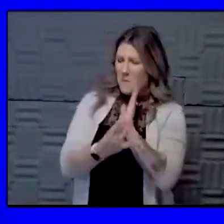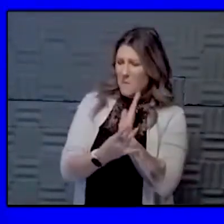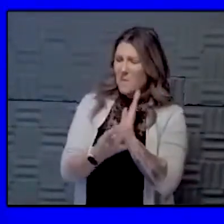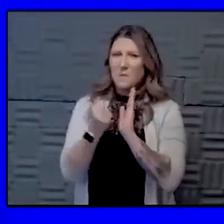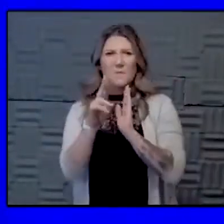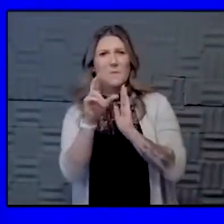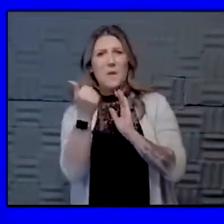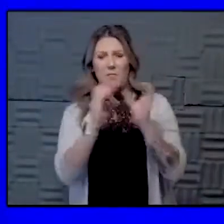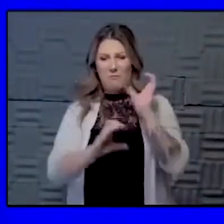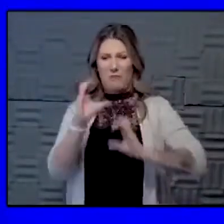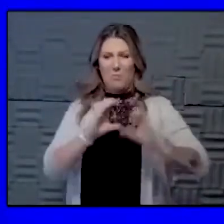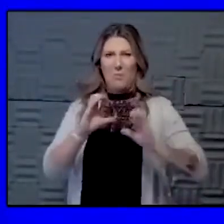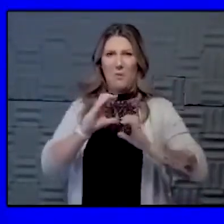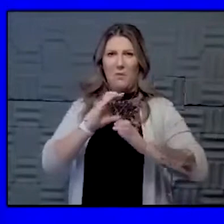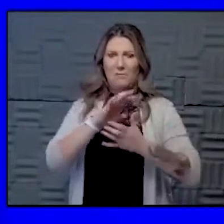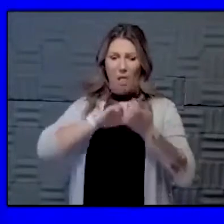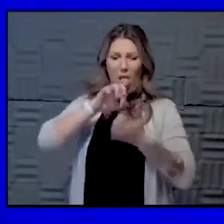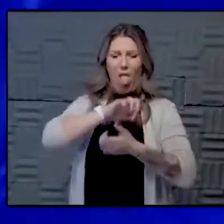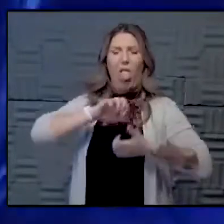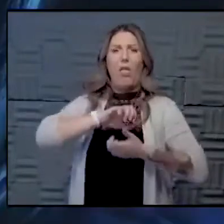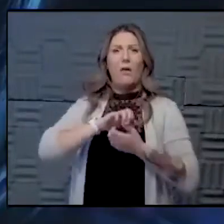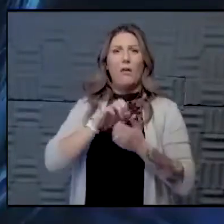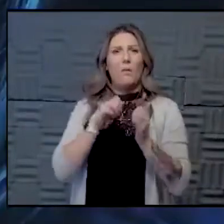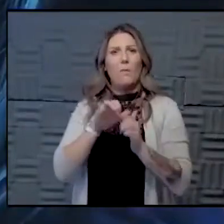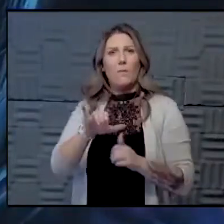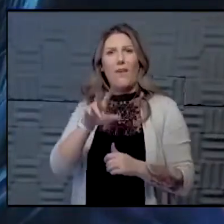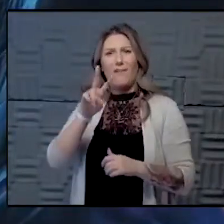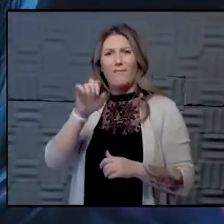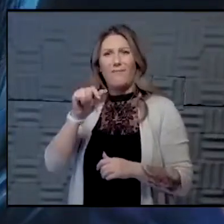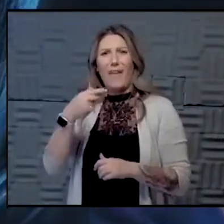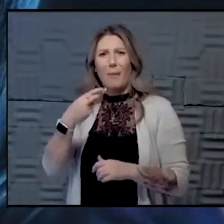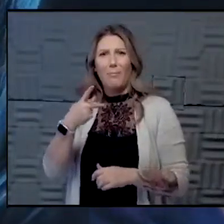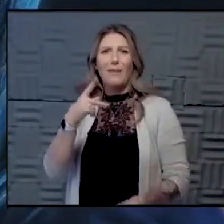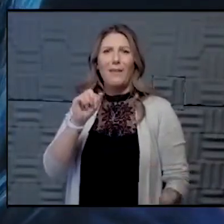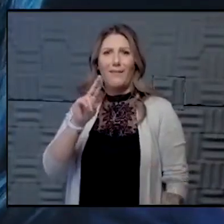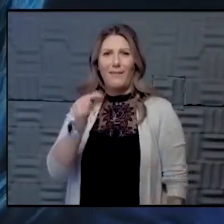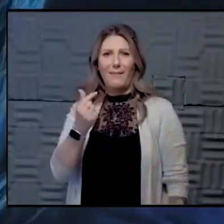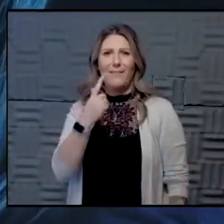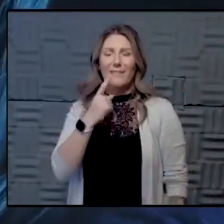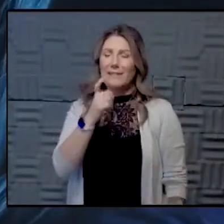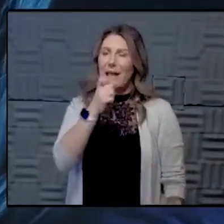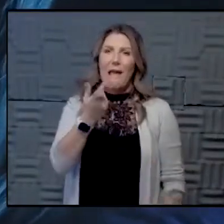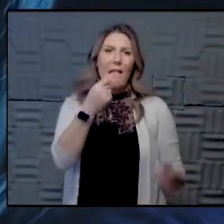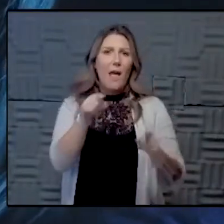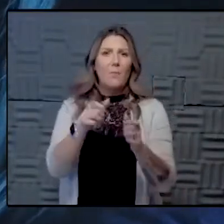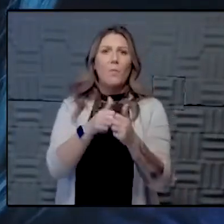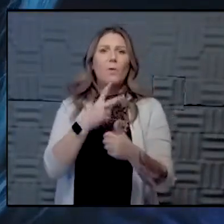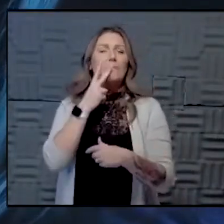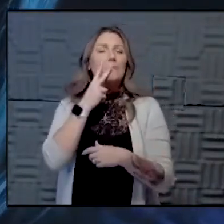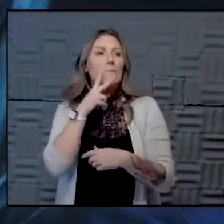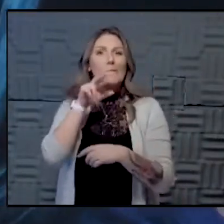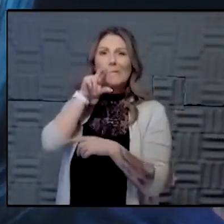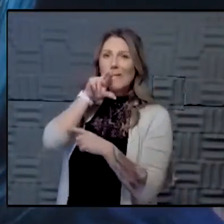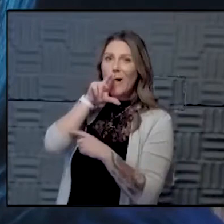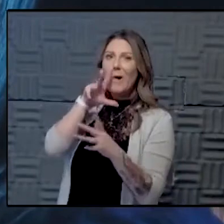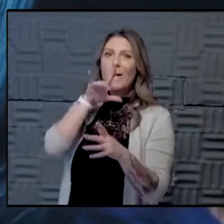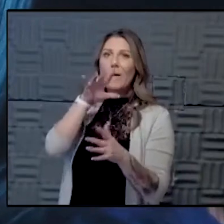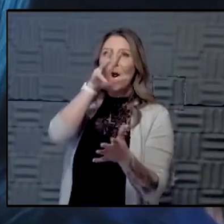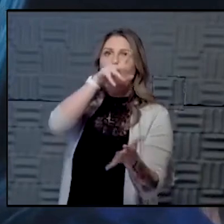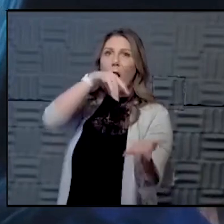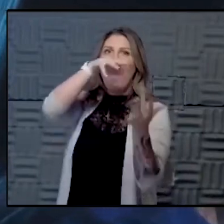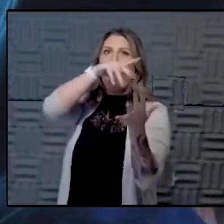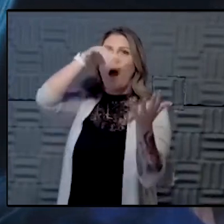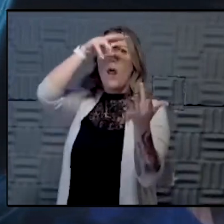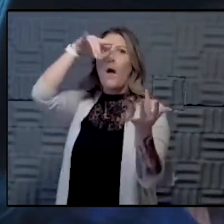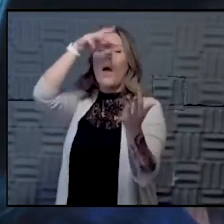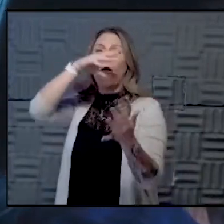some of the other chemicals and components. So, that really didn't happen with cigarette smoke, but when you have all these young people who are continually